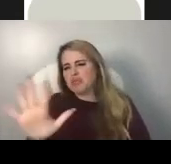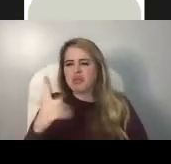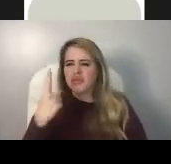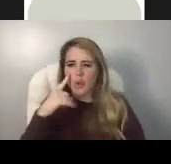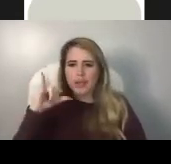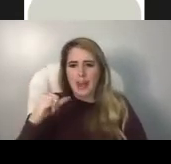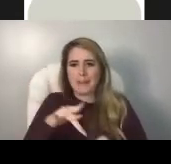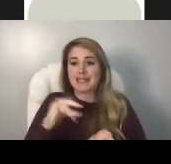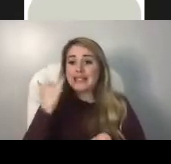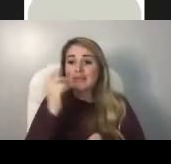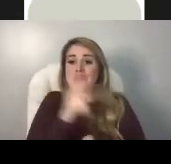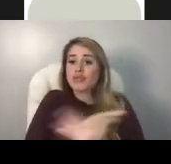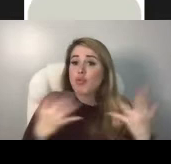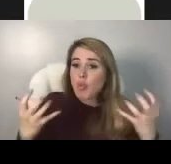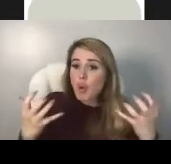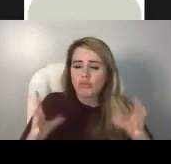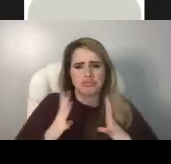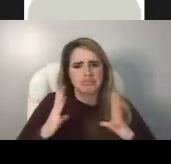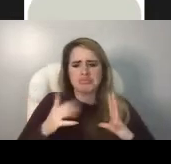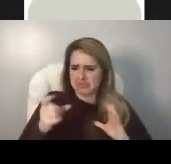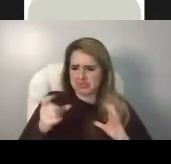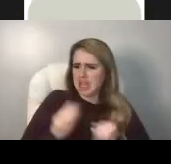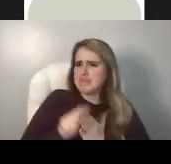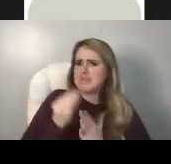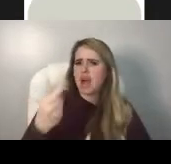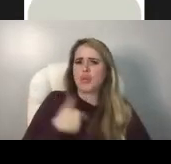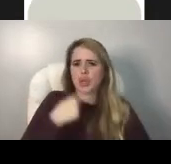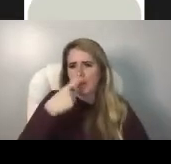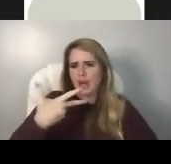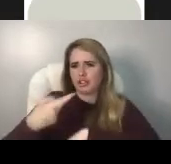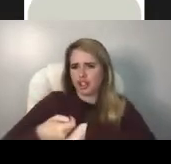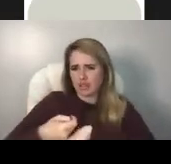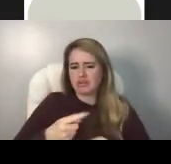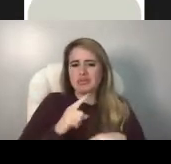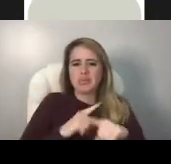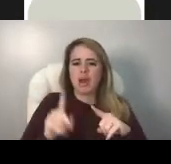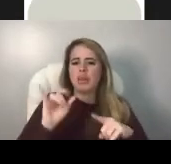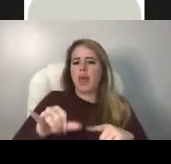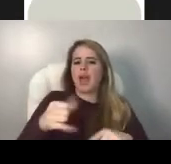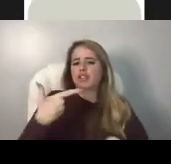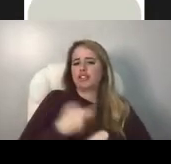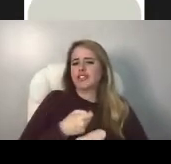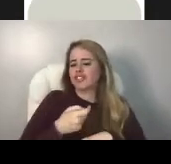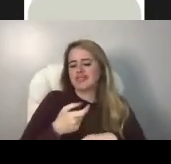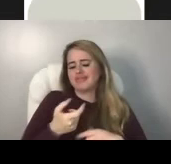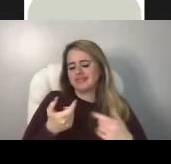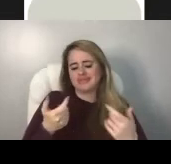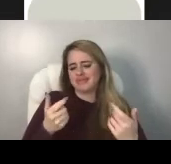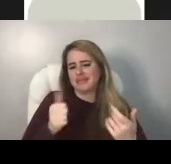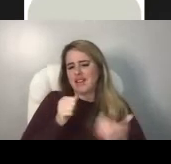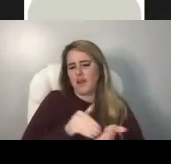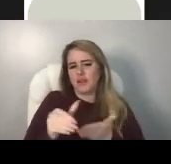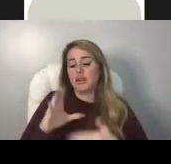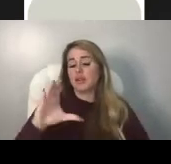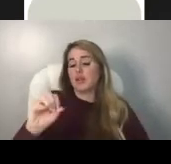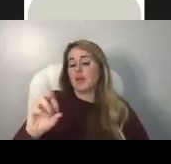it, we can inject it in there. It is something that people ask me about now and then. Cortisone